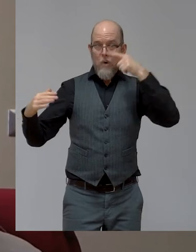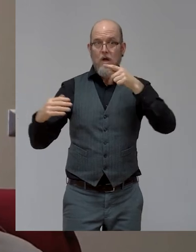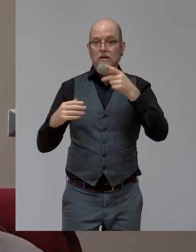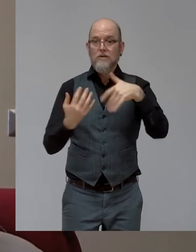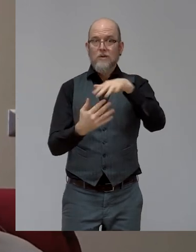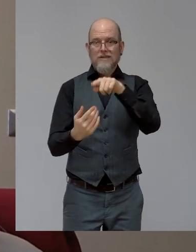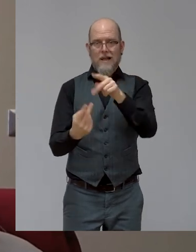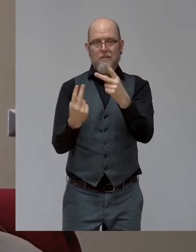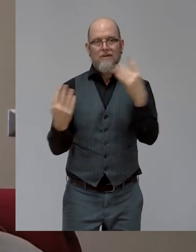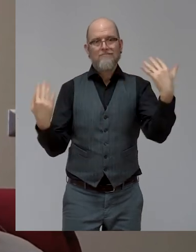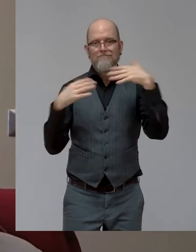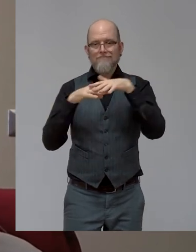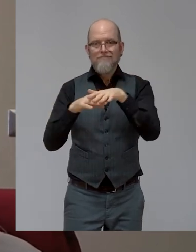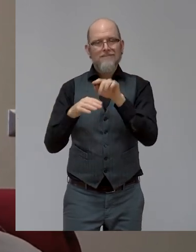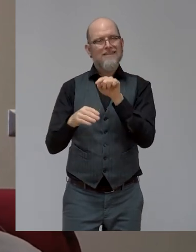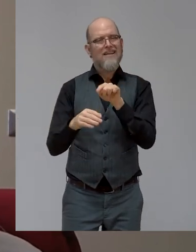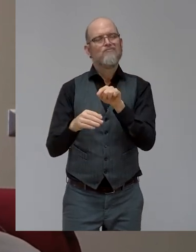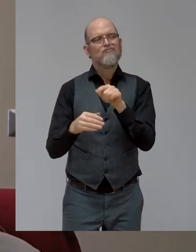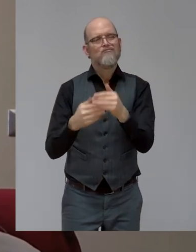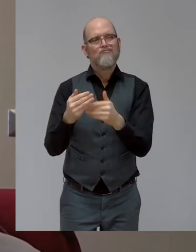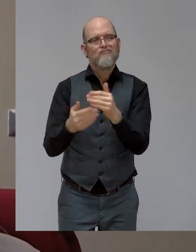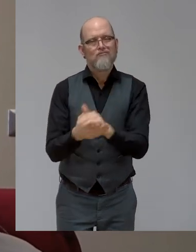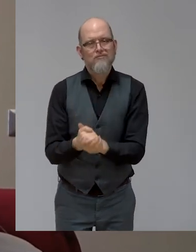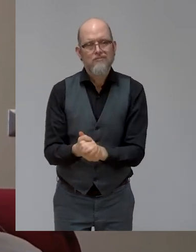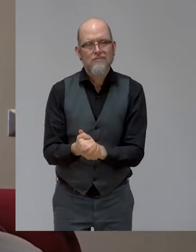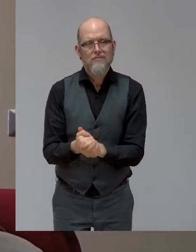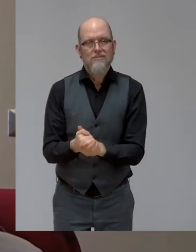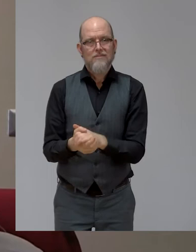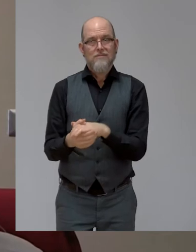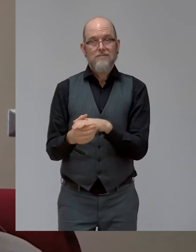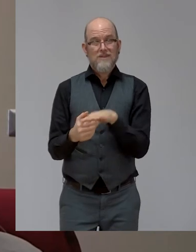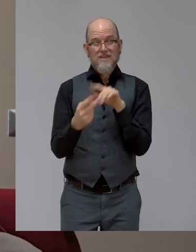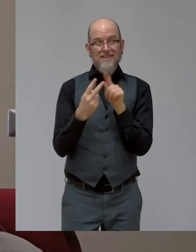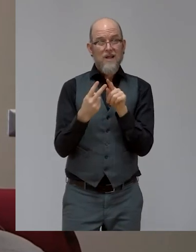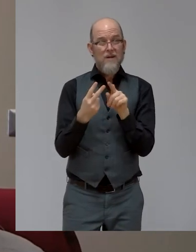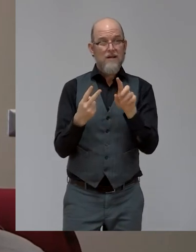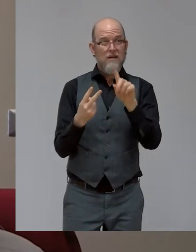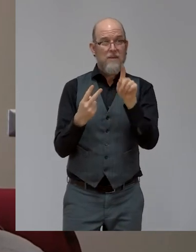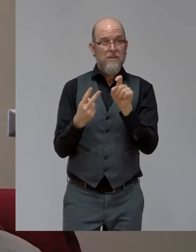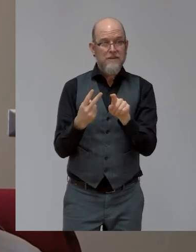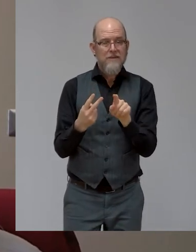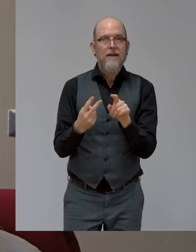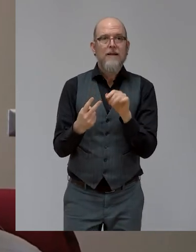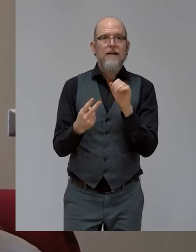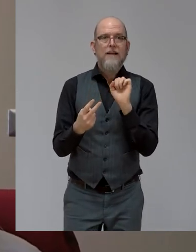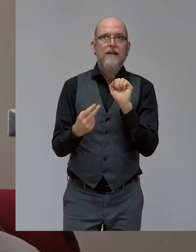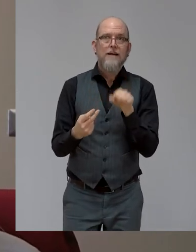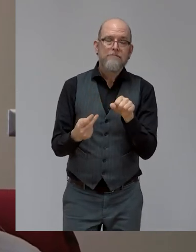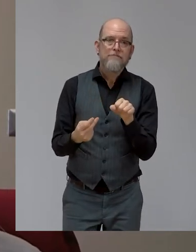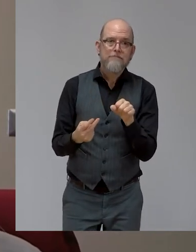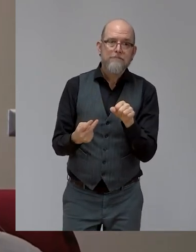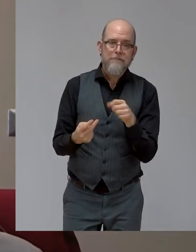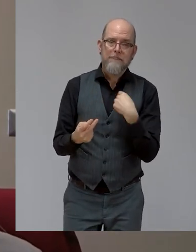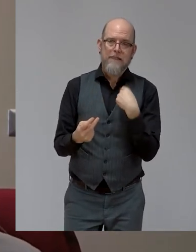In the other hand, regarding the second question, I consider that the National Disability